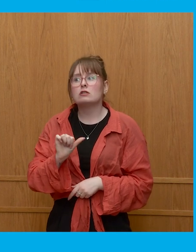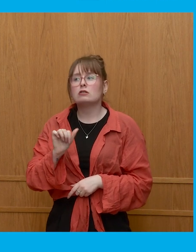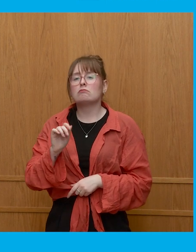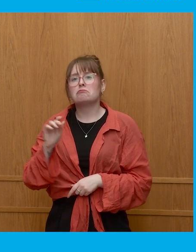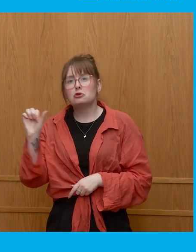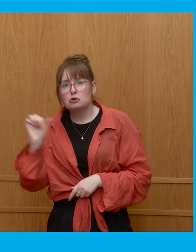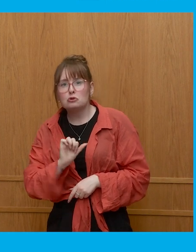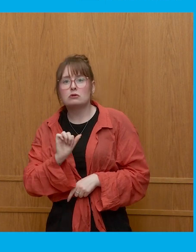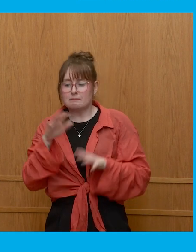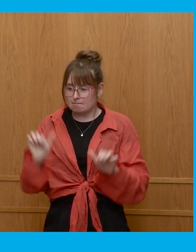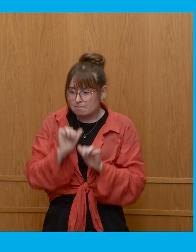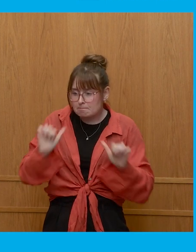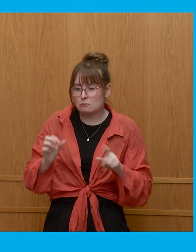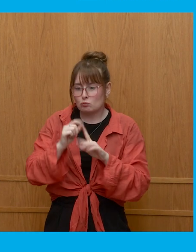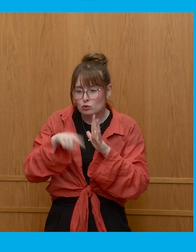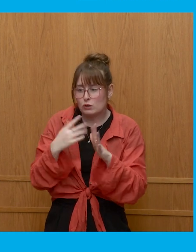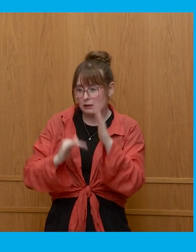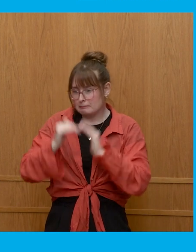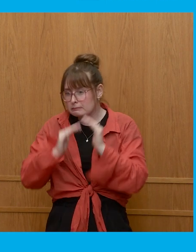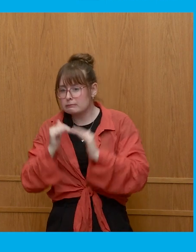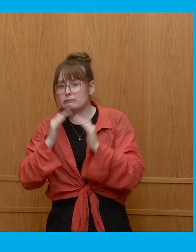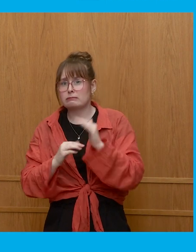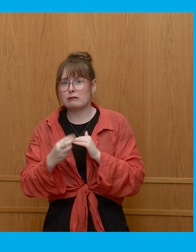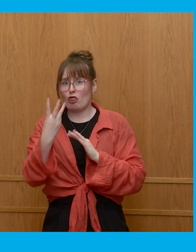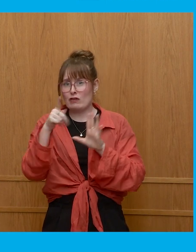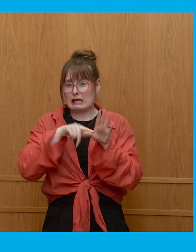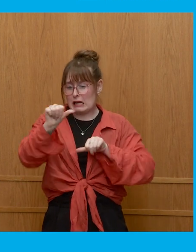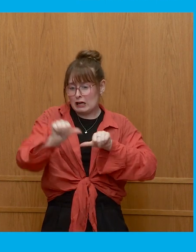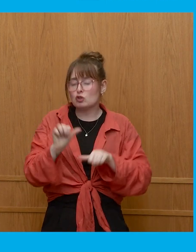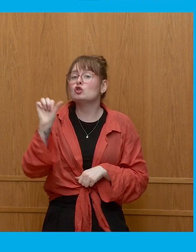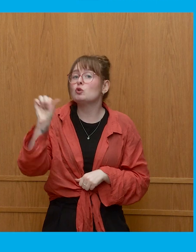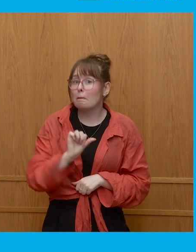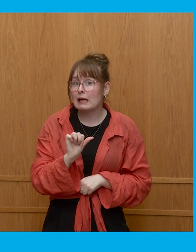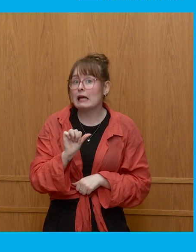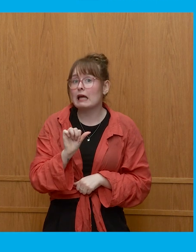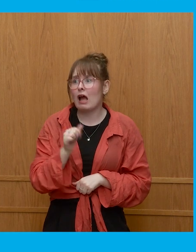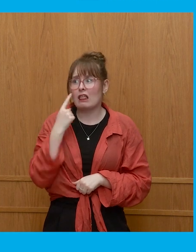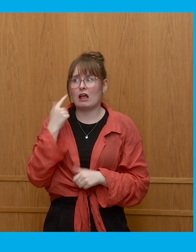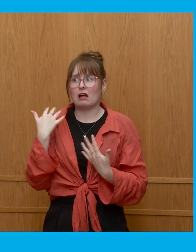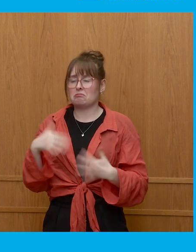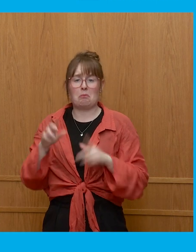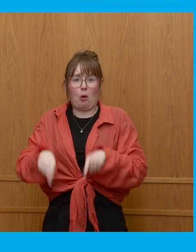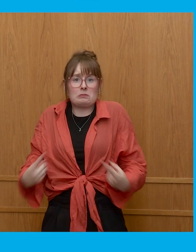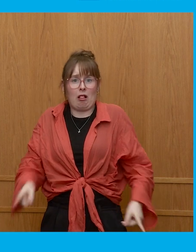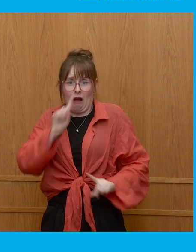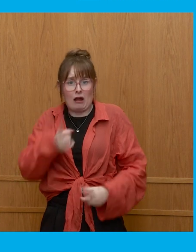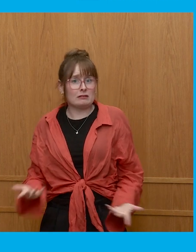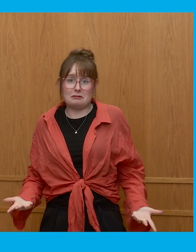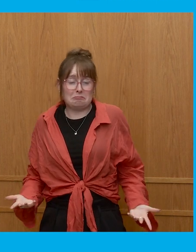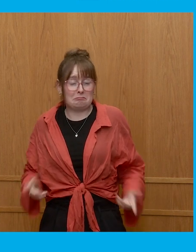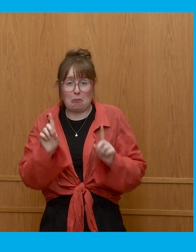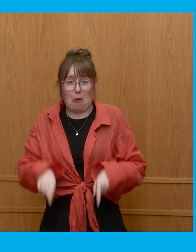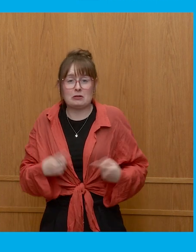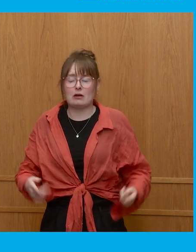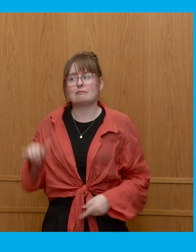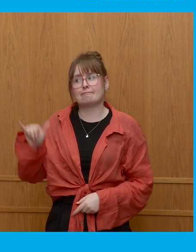this project and construction in 3 years. I think this is absolutely impossible. I think it